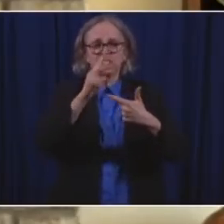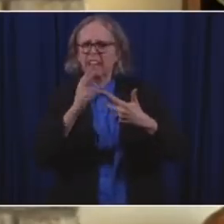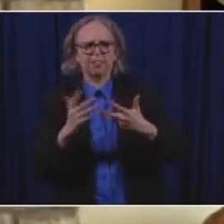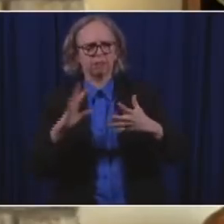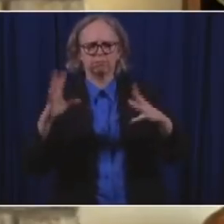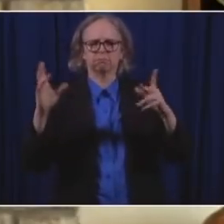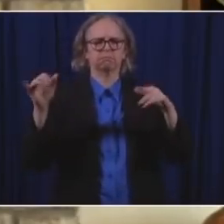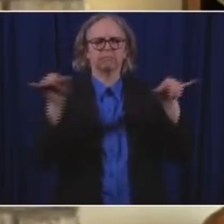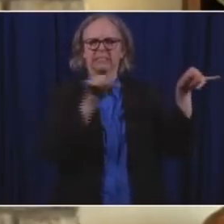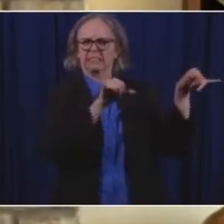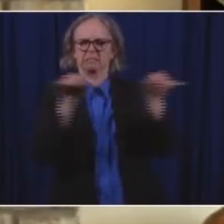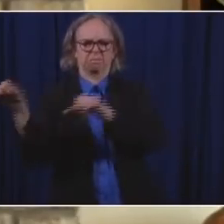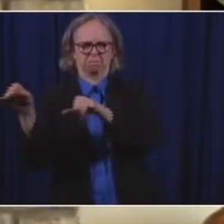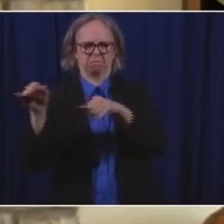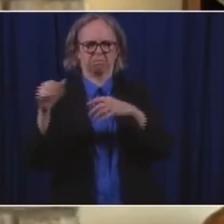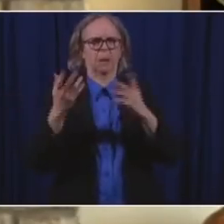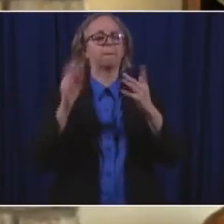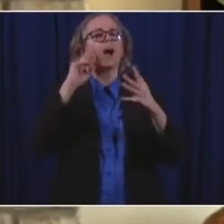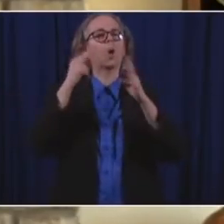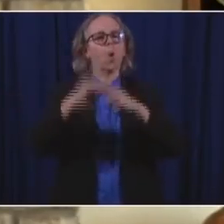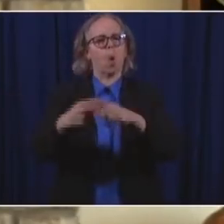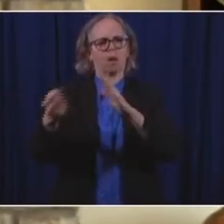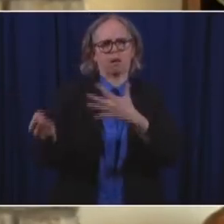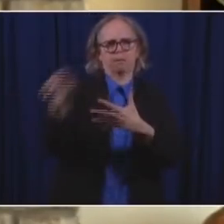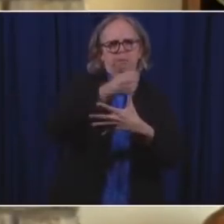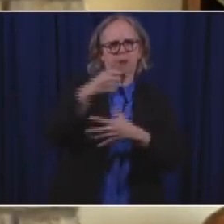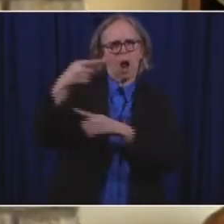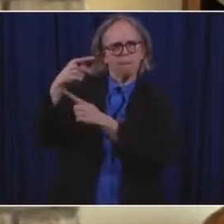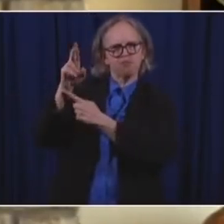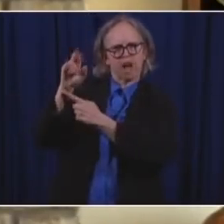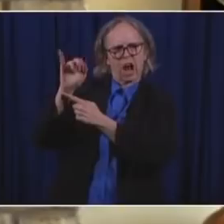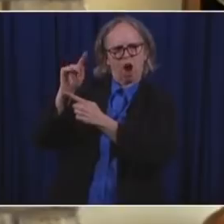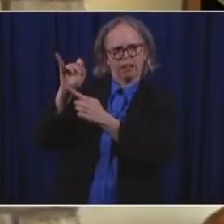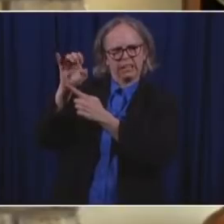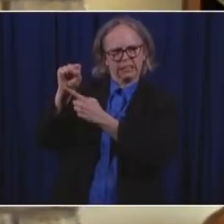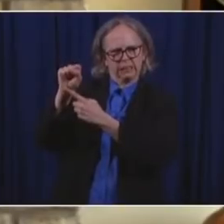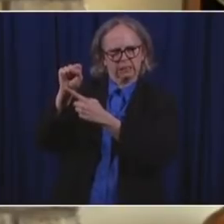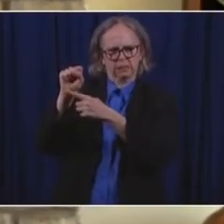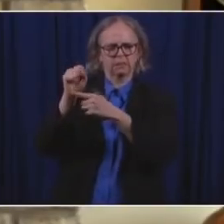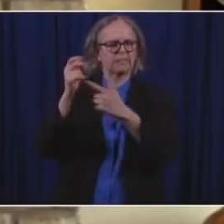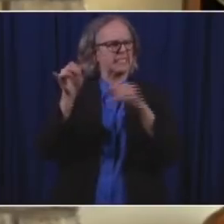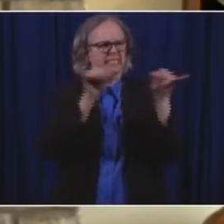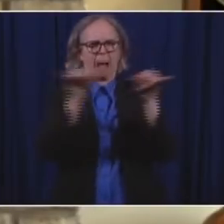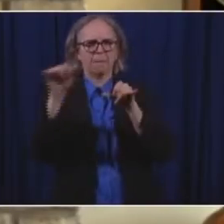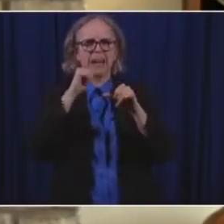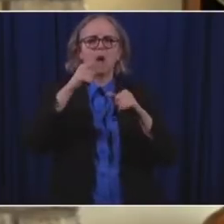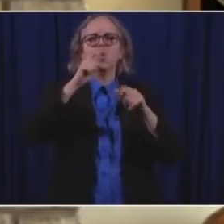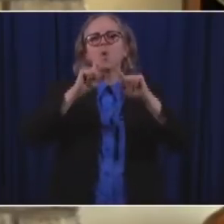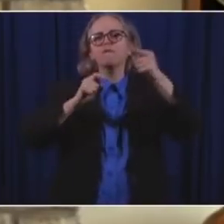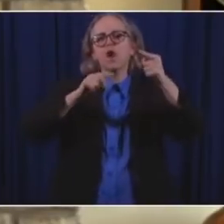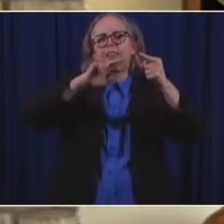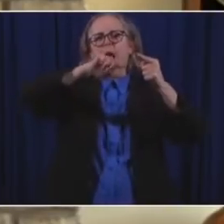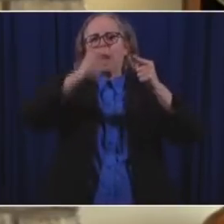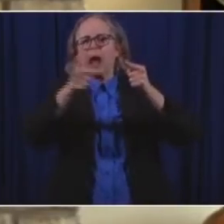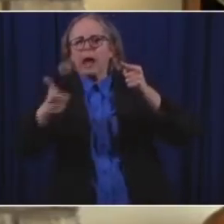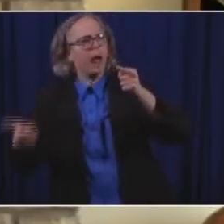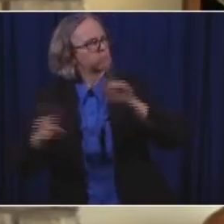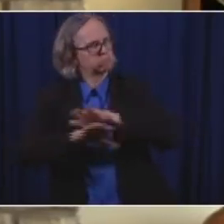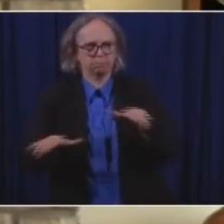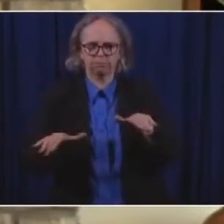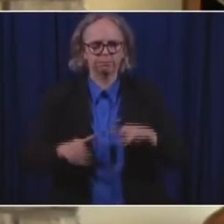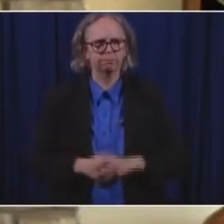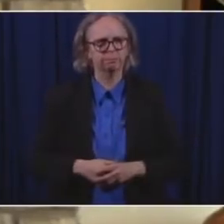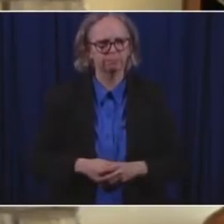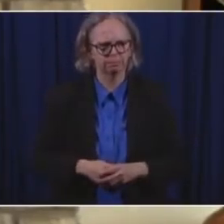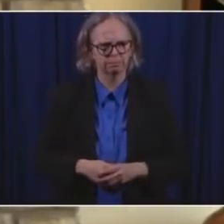the priorities that we will be working to get the vaccine out to just as